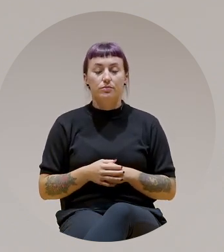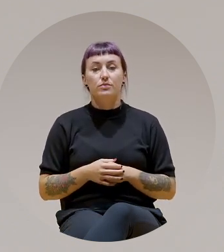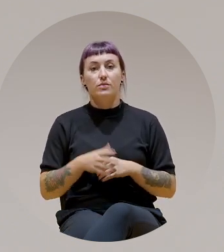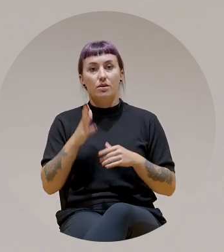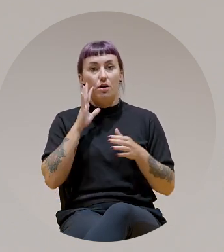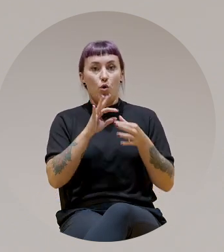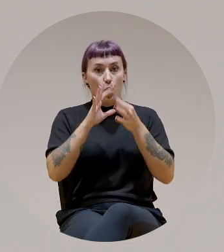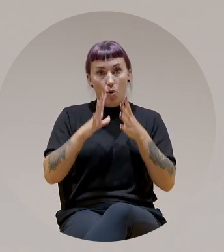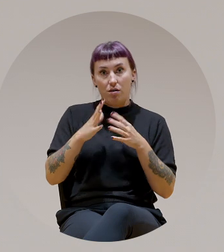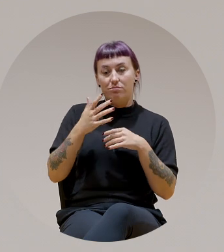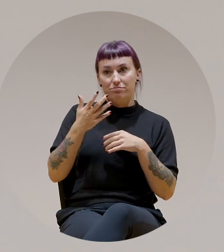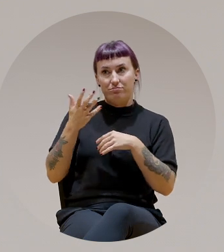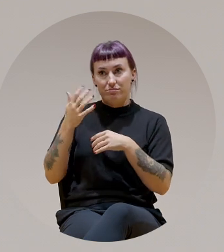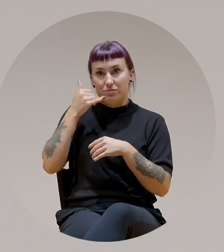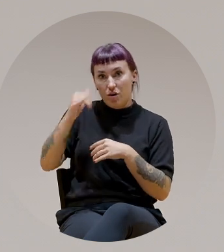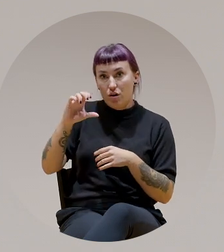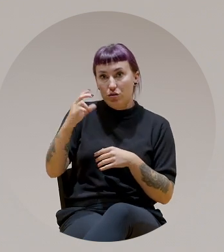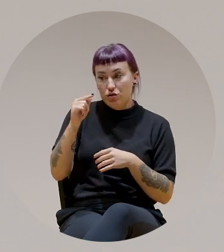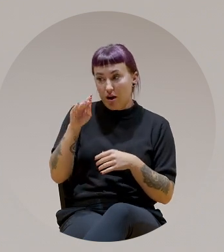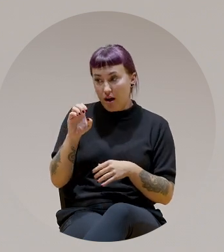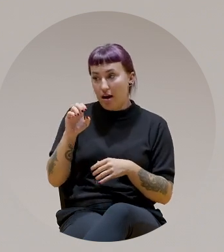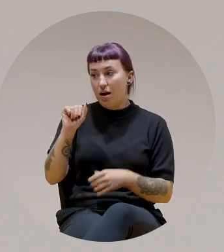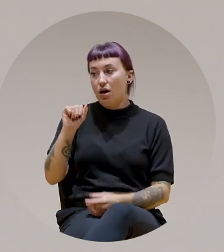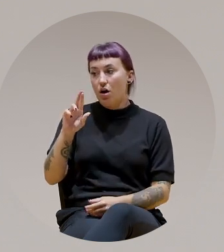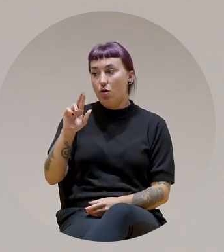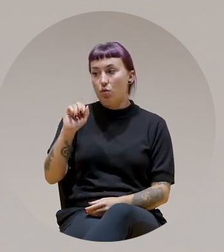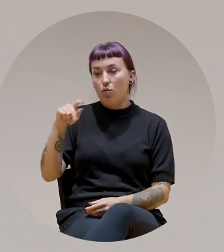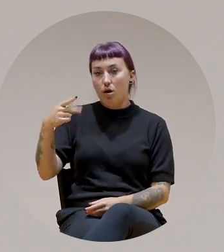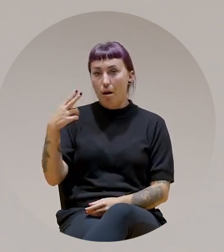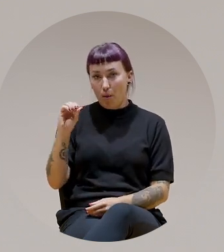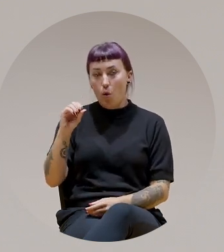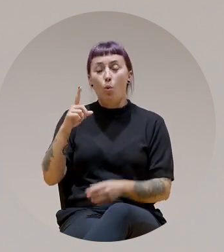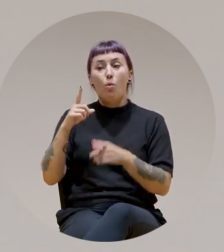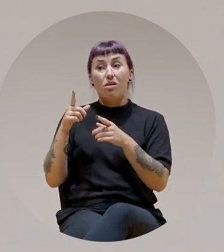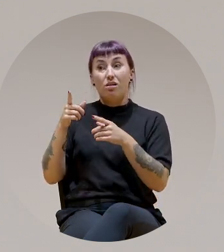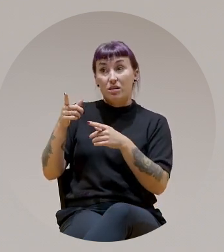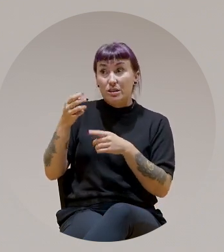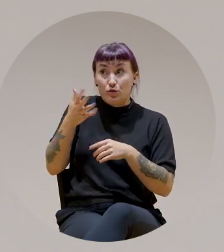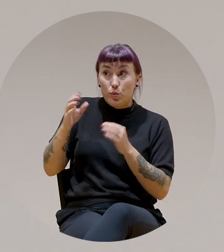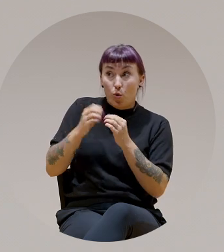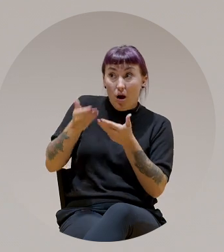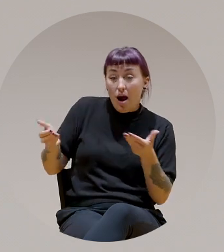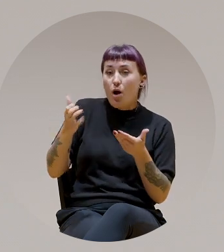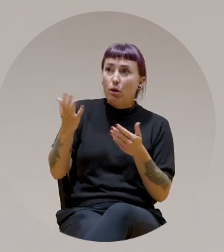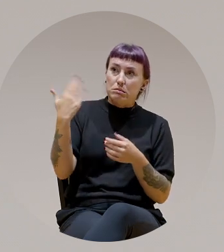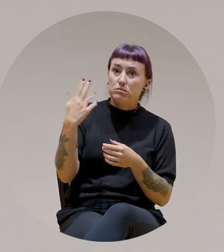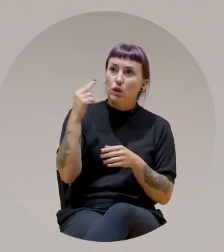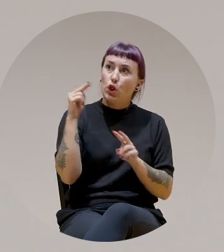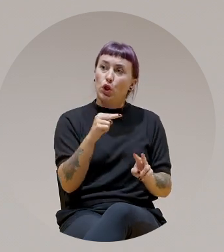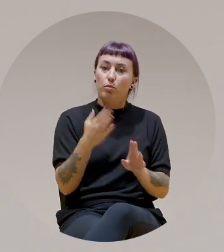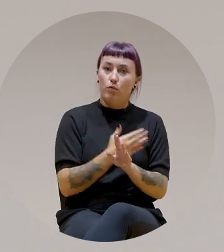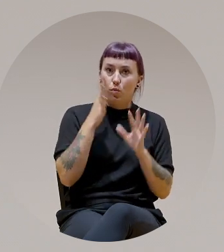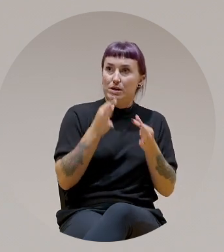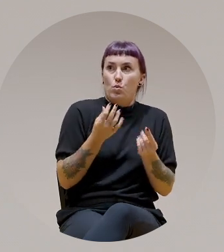NAGPRA coordinator, called up the Cheyenne and Arapaho and said, hey, we've got a couple of more items. We really, we want you to come look at them